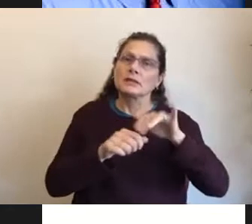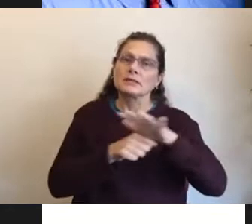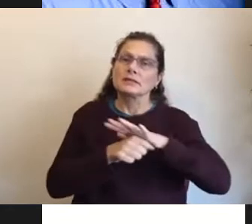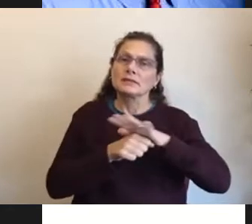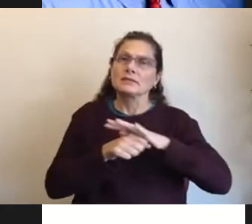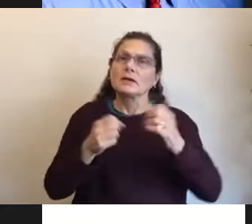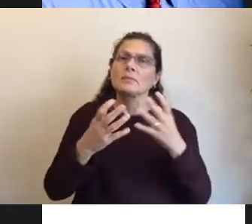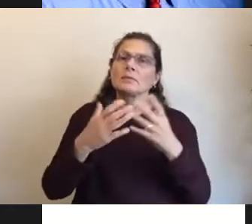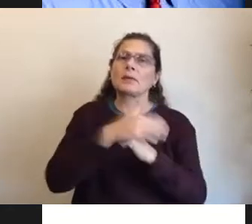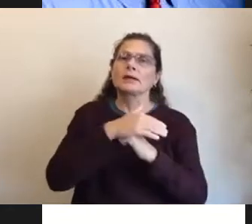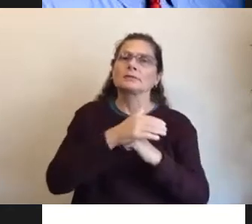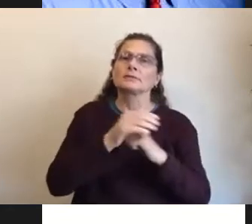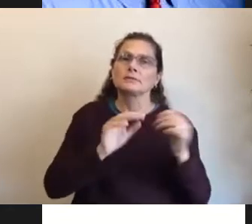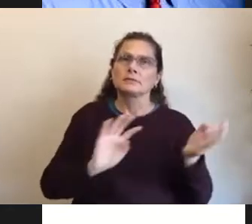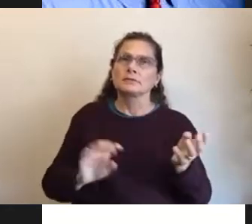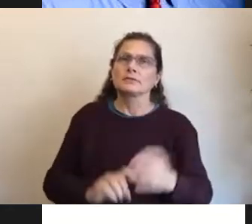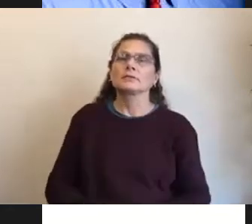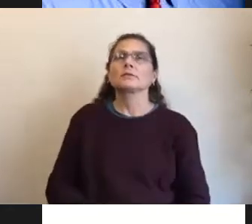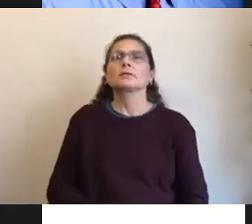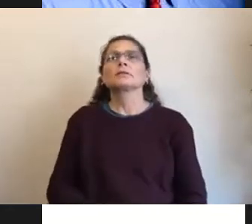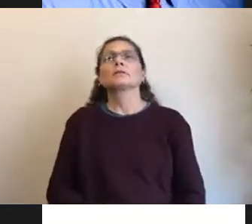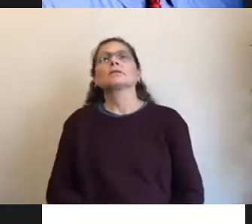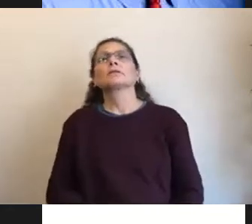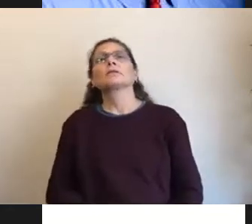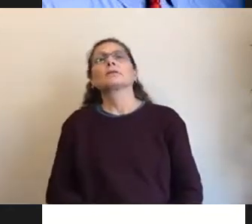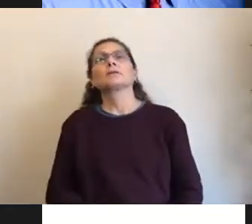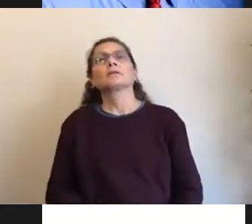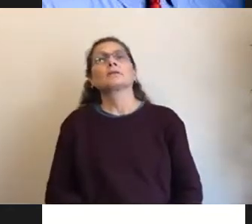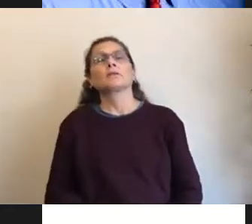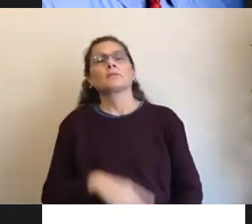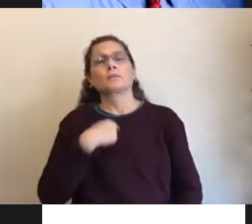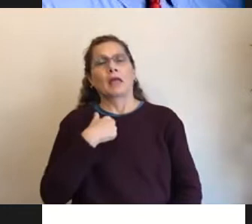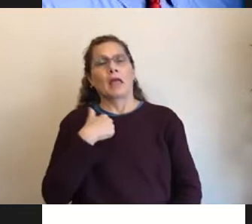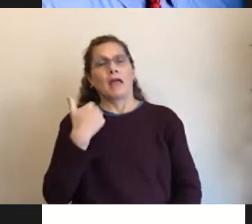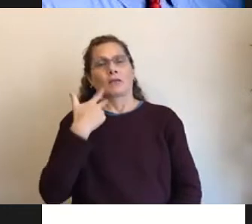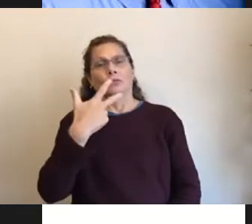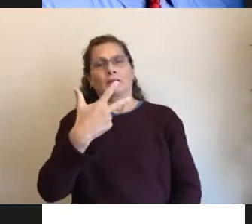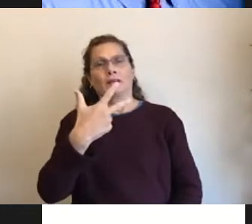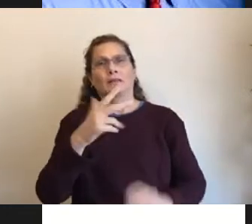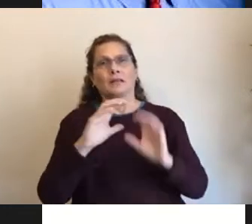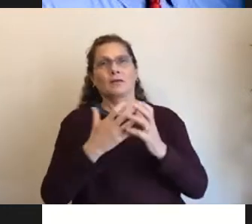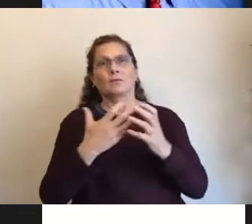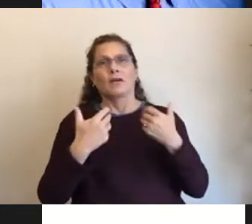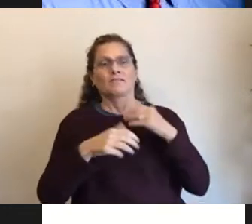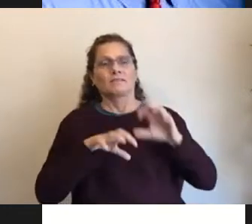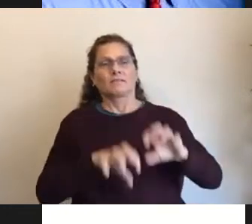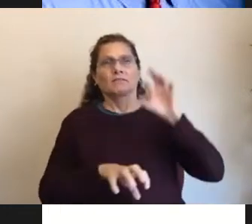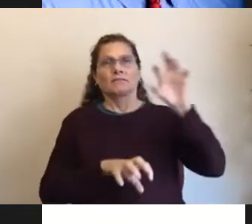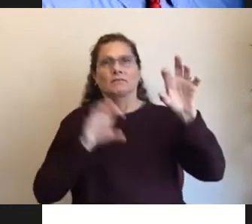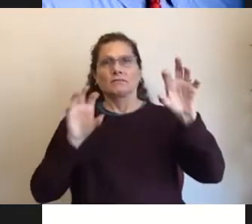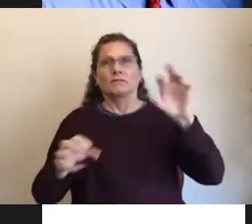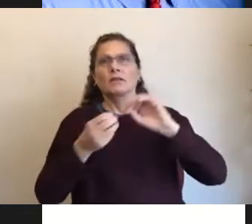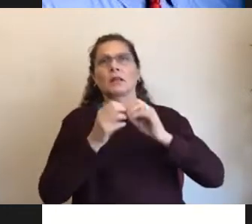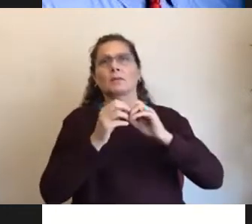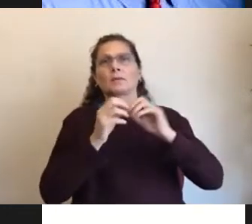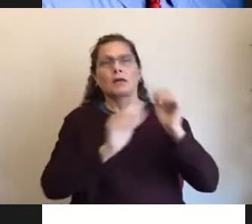three health department sites have exceeded capacity. So the the Miller Park site was